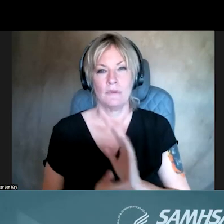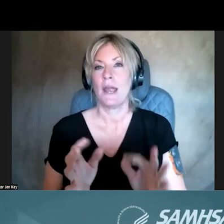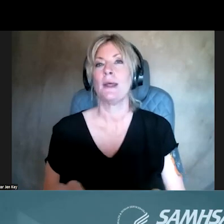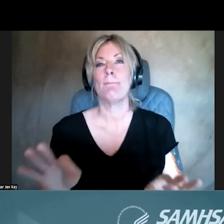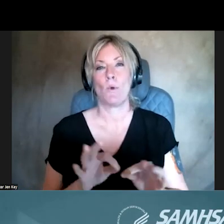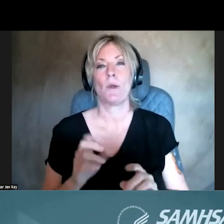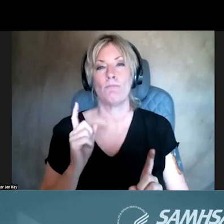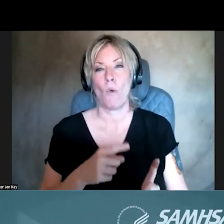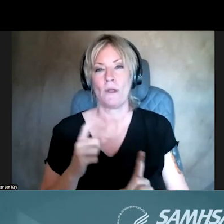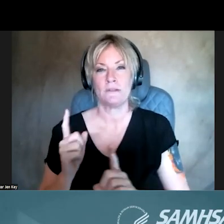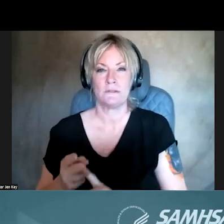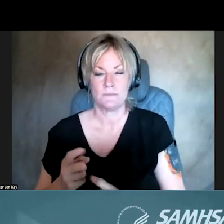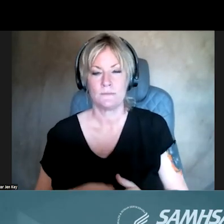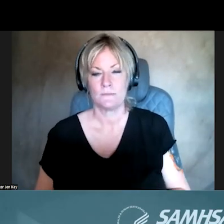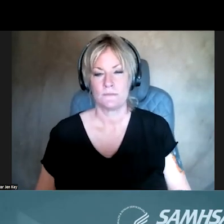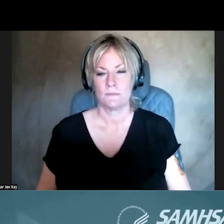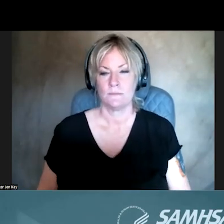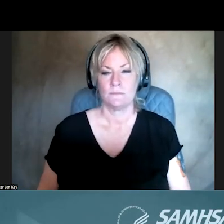points. What